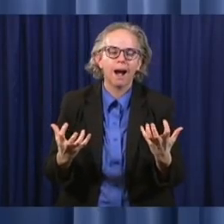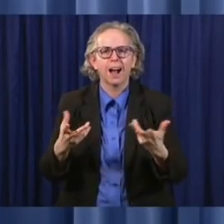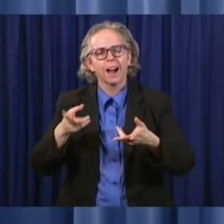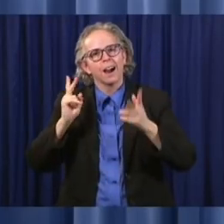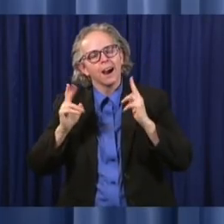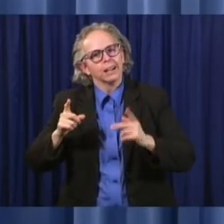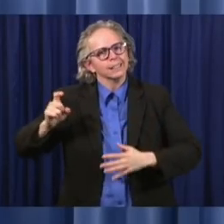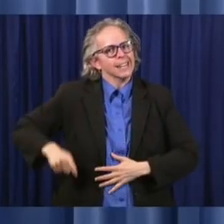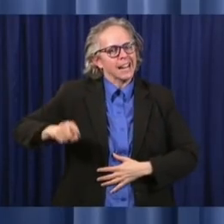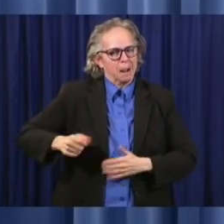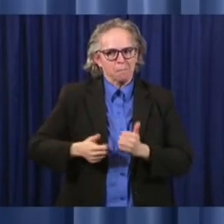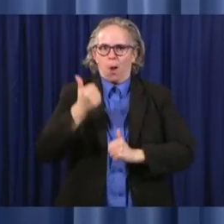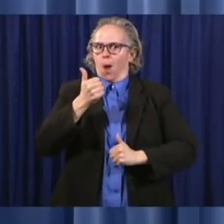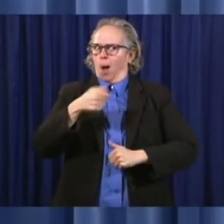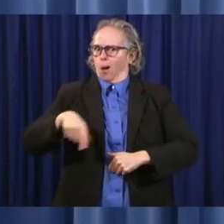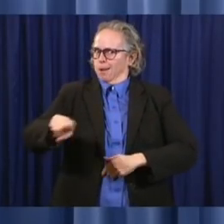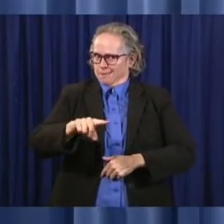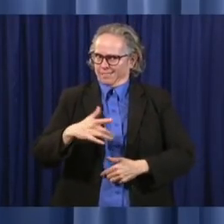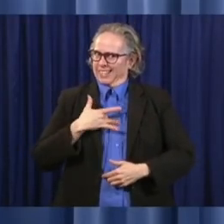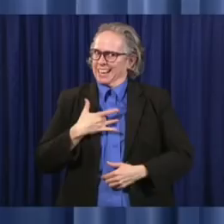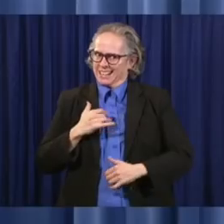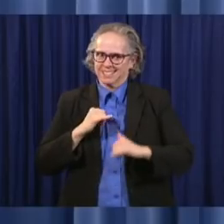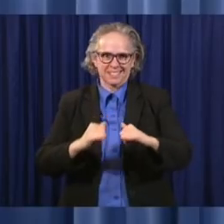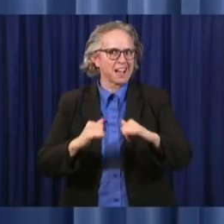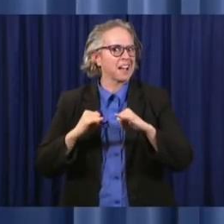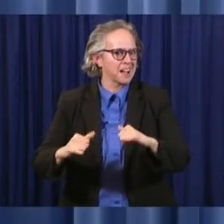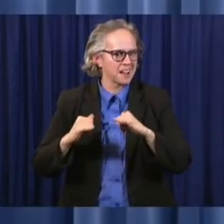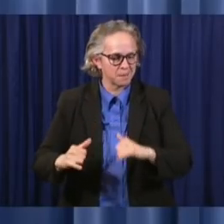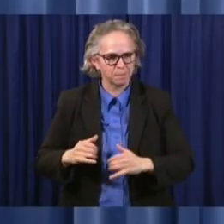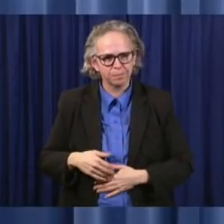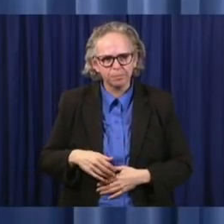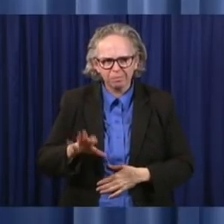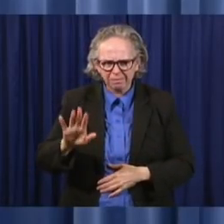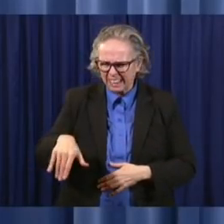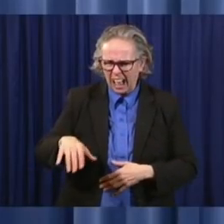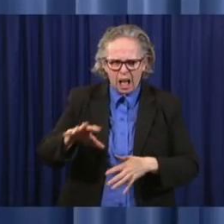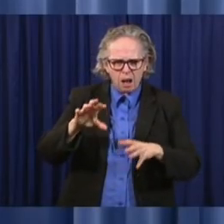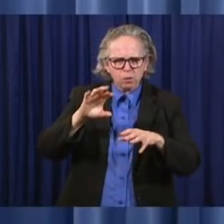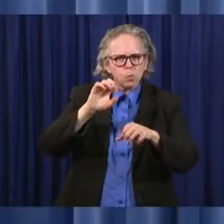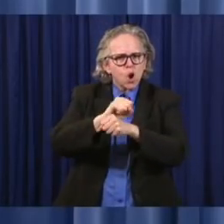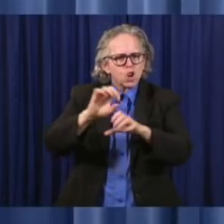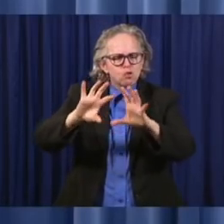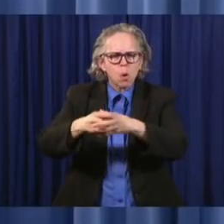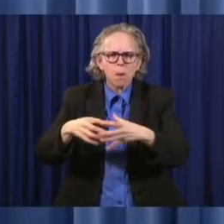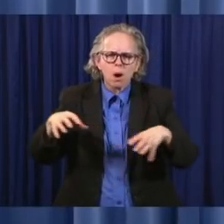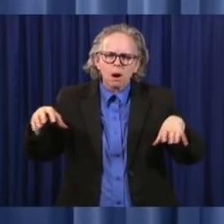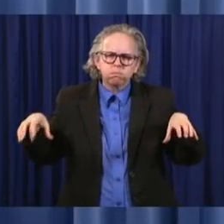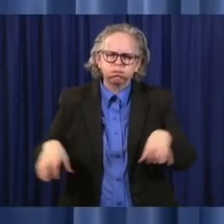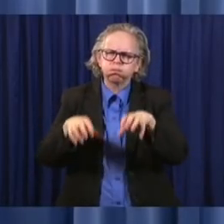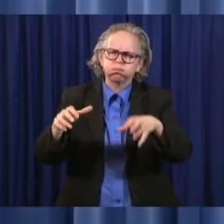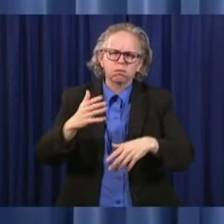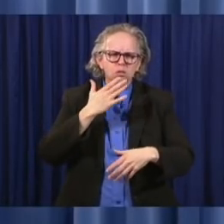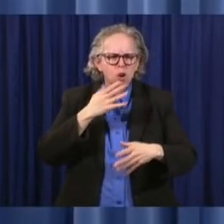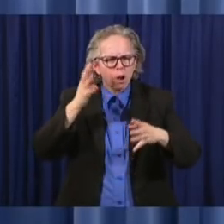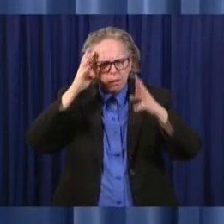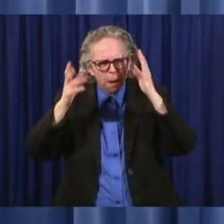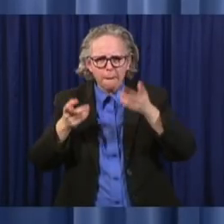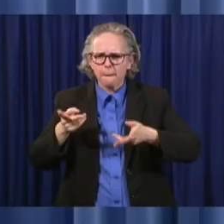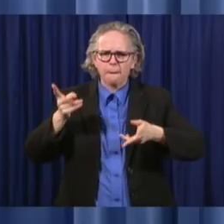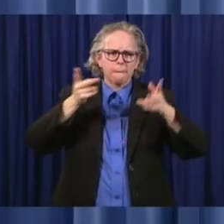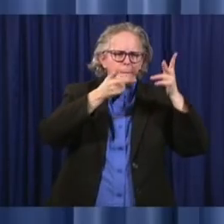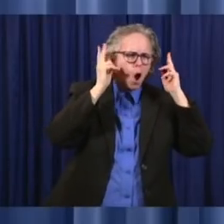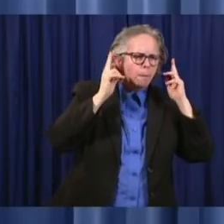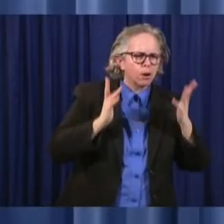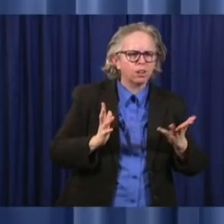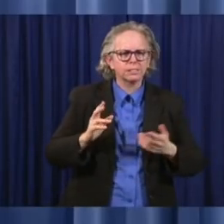And so, again, I just want to thank the working group. We had barbers, we had hairstylists, we had